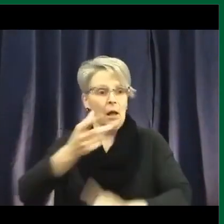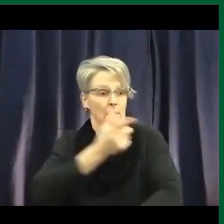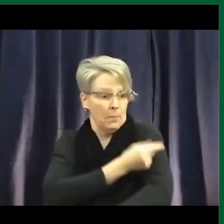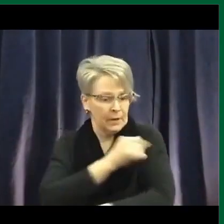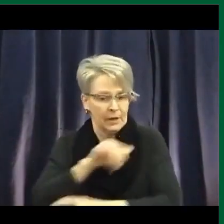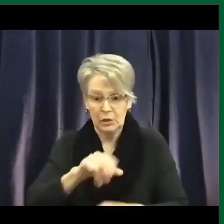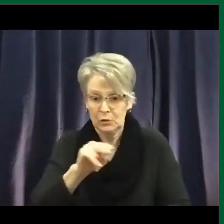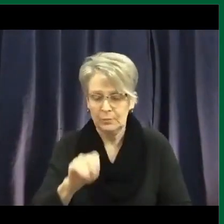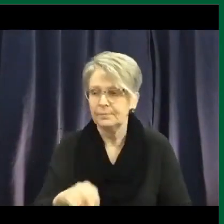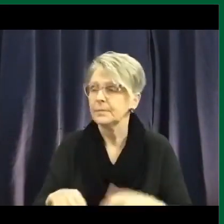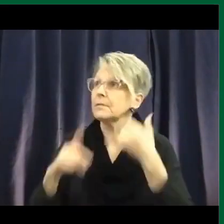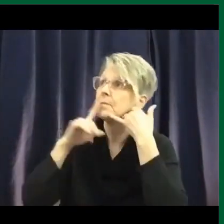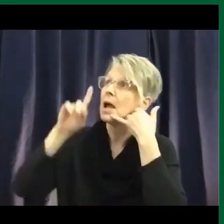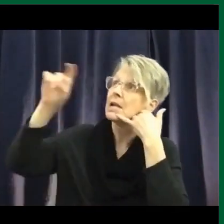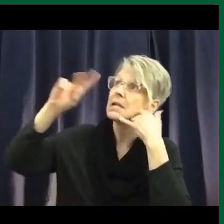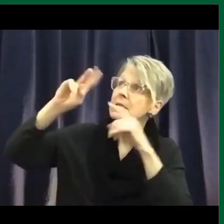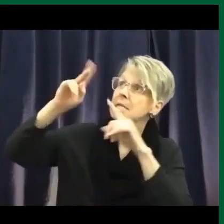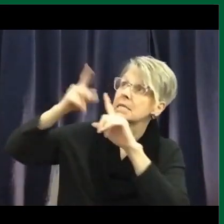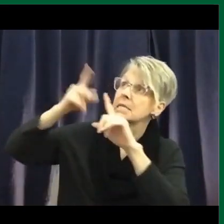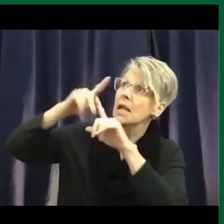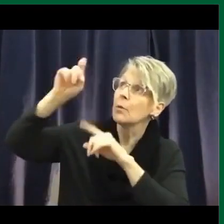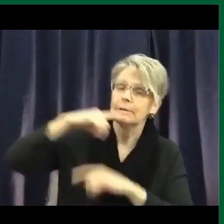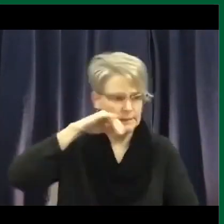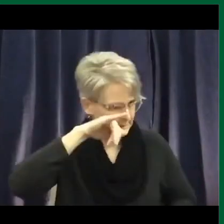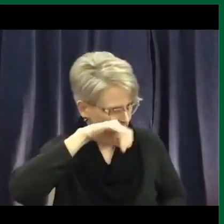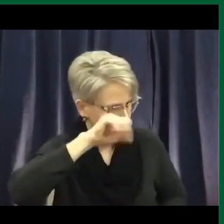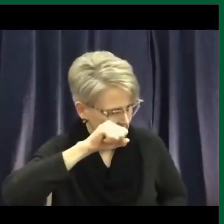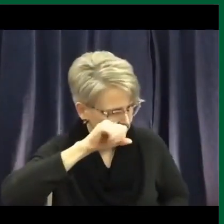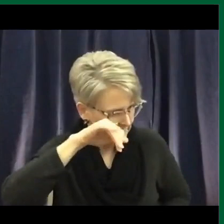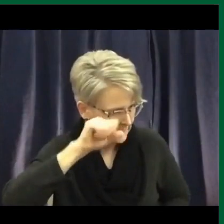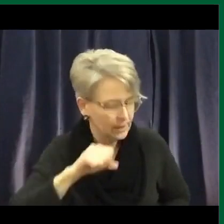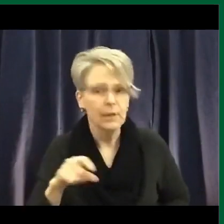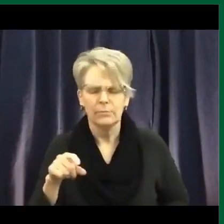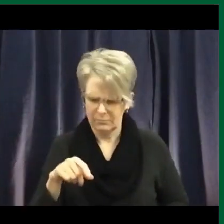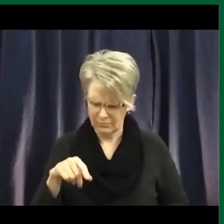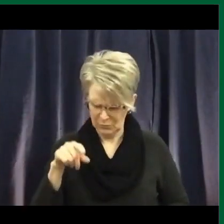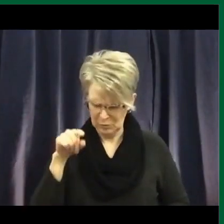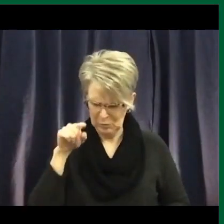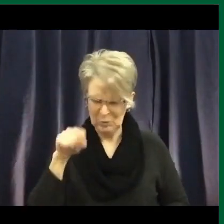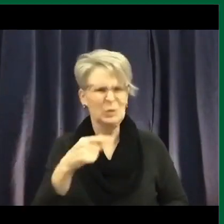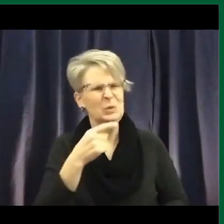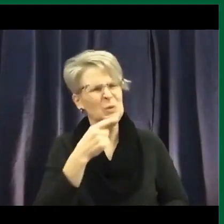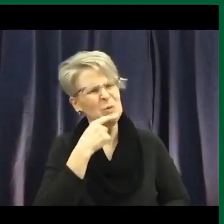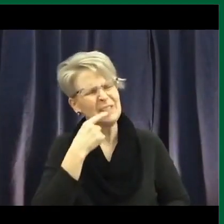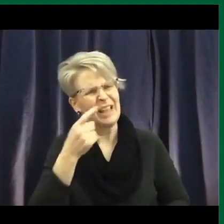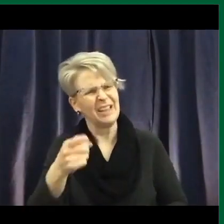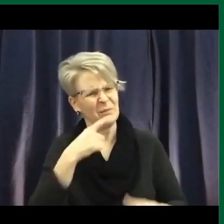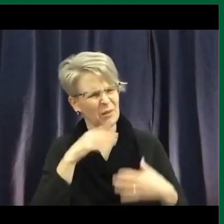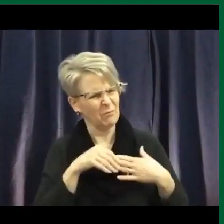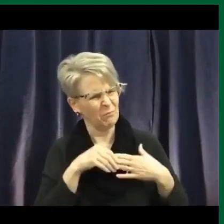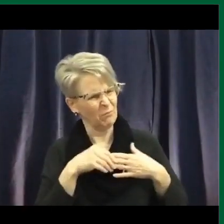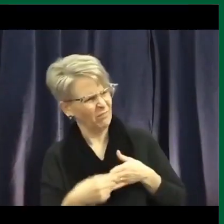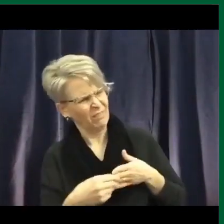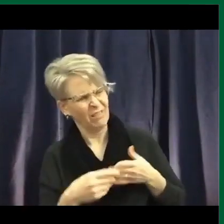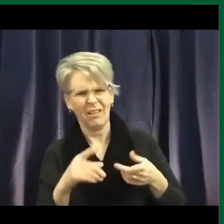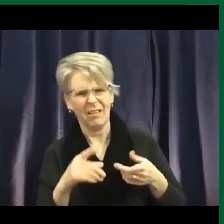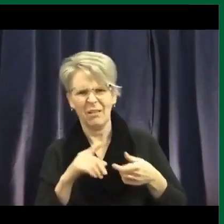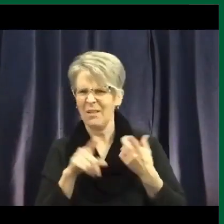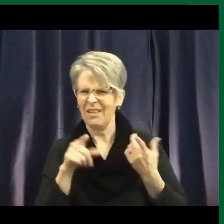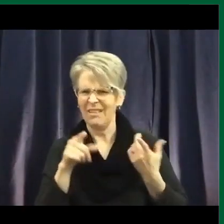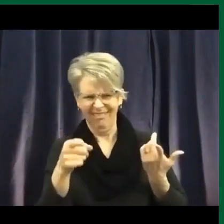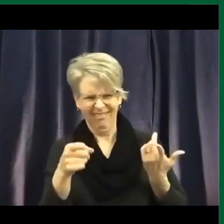Follow-up, Lisa? Yes, you say we can't let our guard down, but isn't that exactly what's being done with loosening these